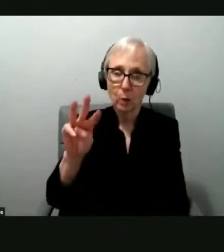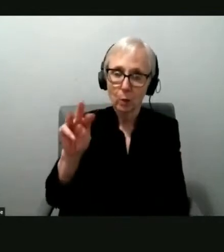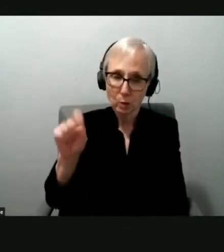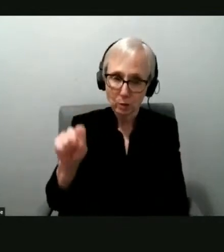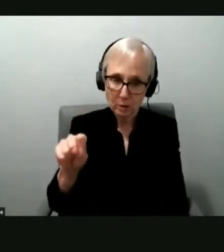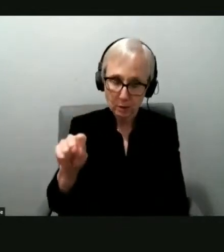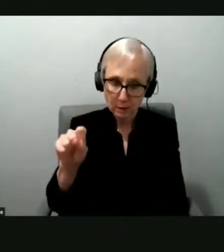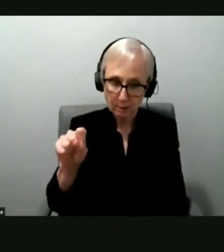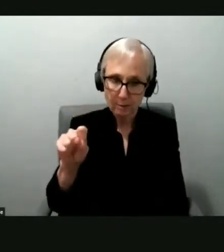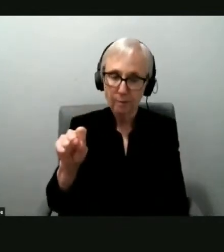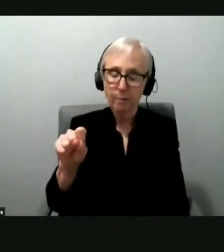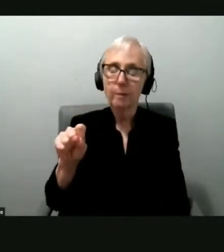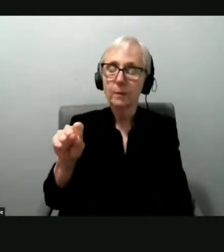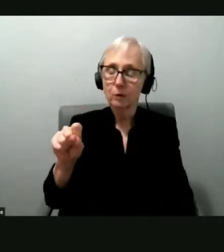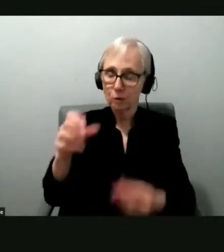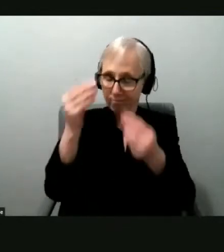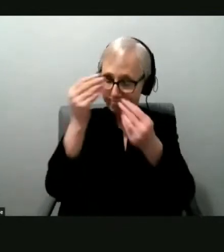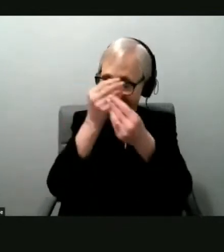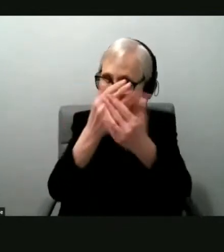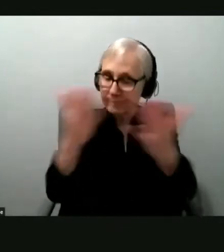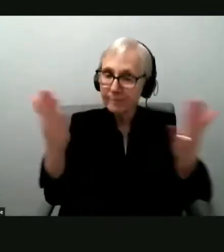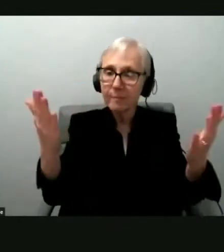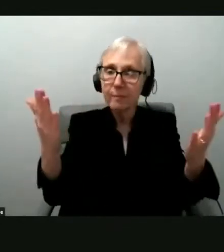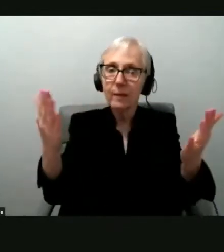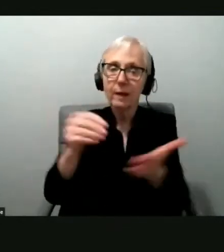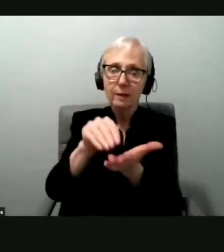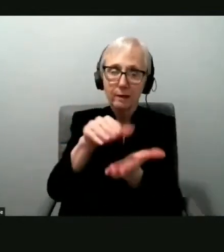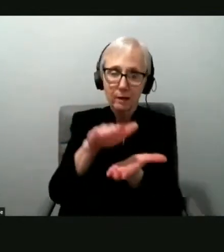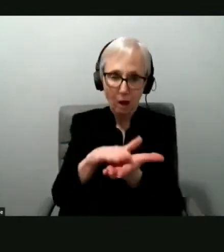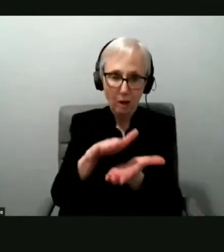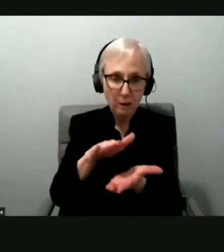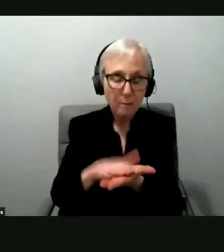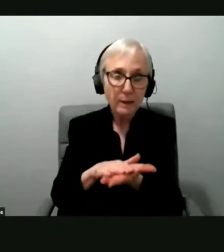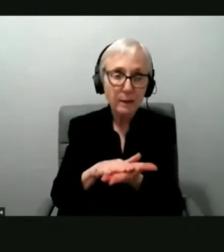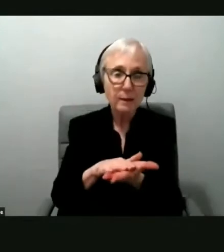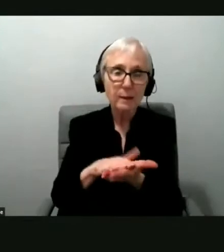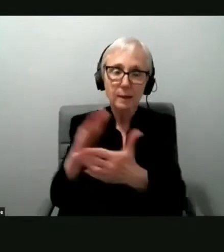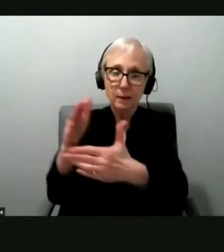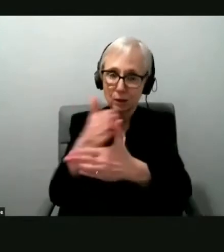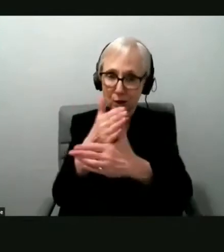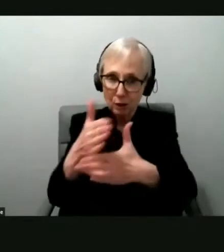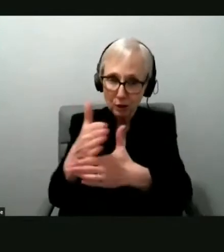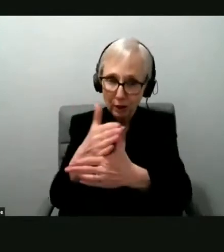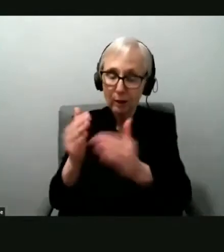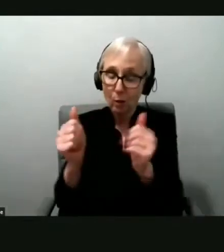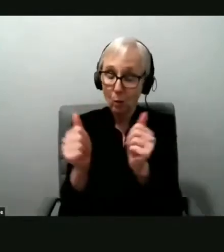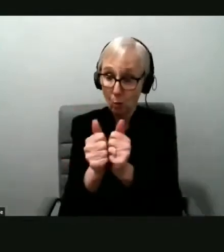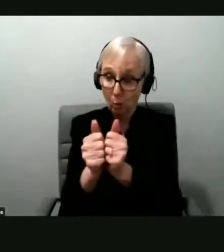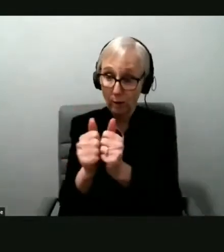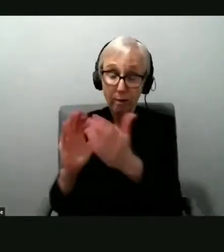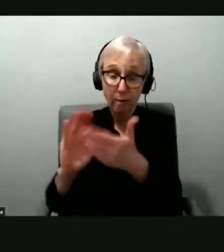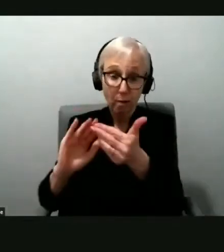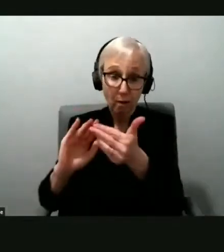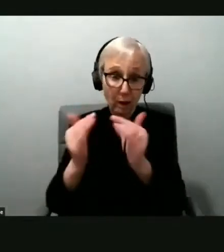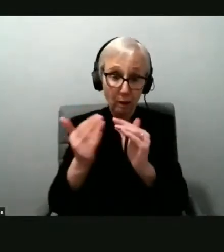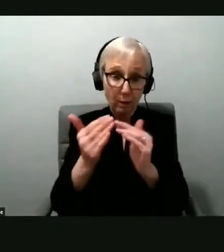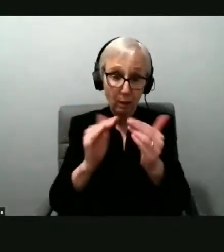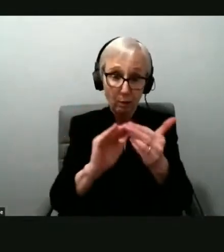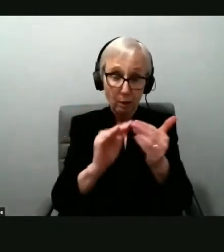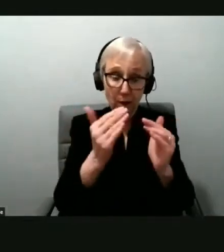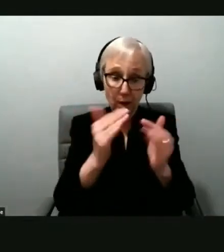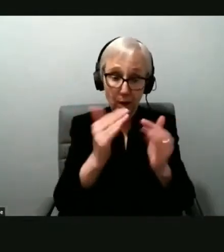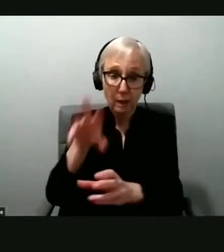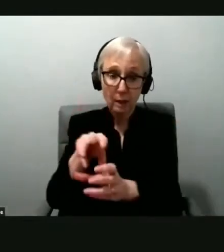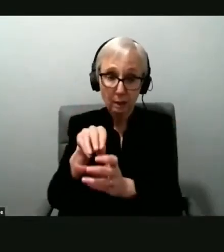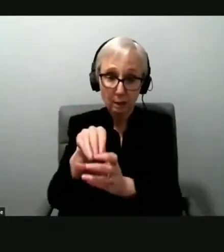helping us get this word out and also documenting it and sharing it with their community, which also